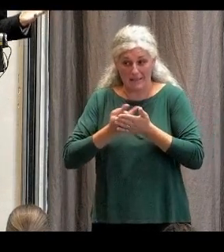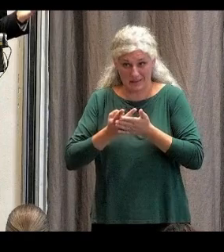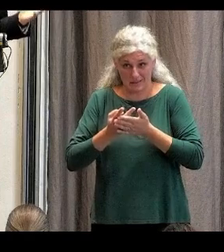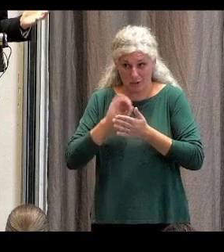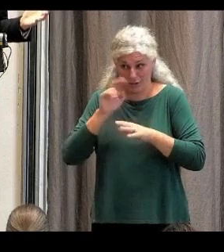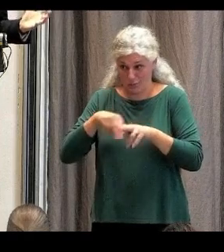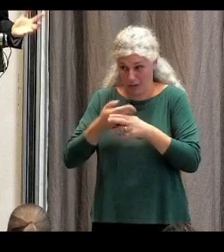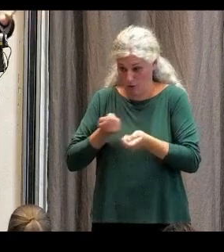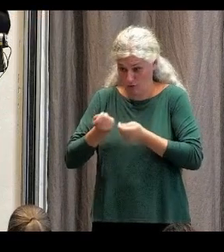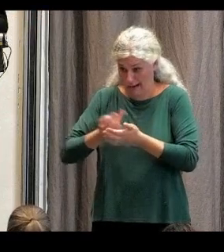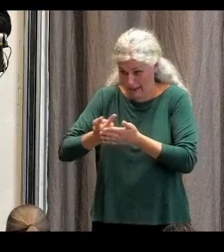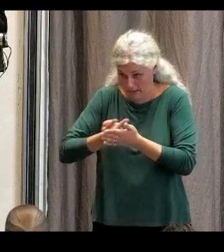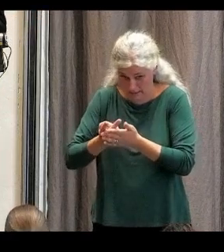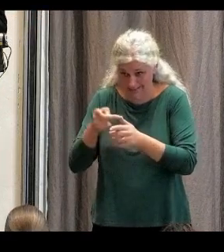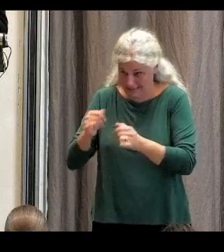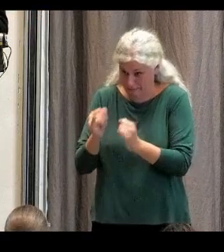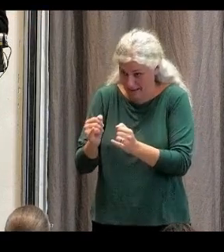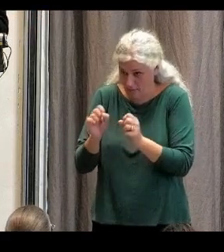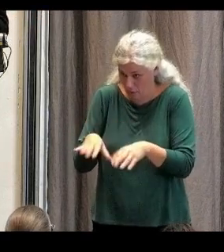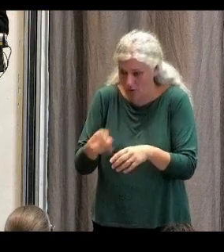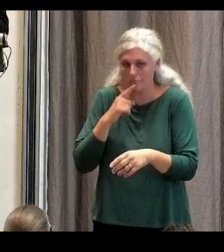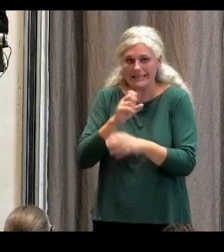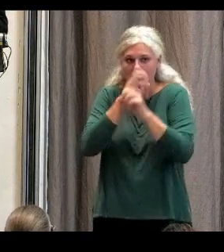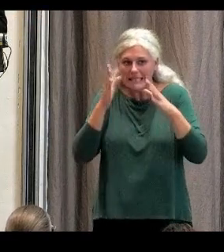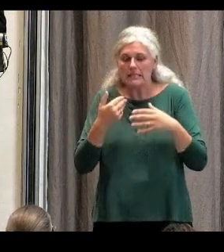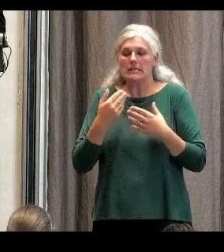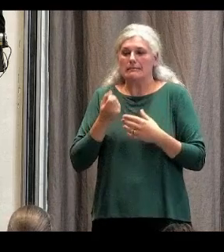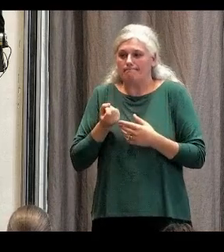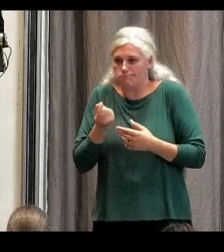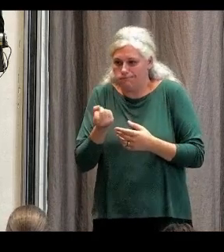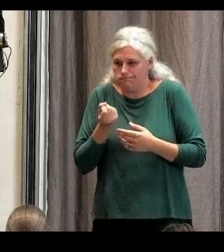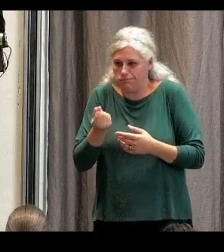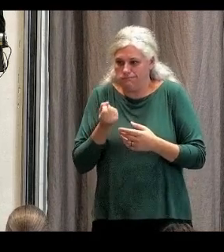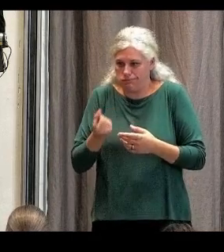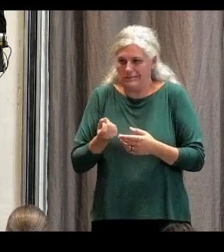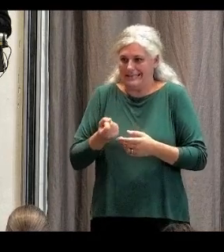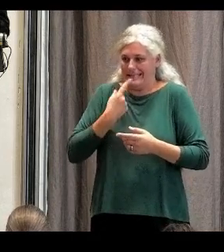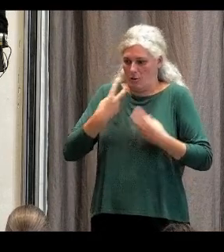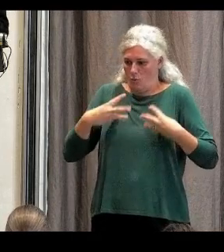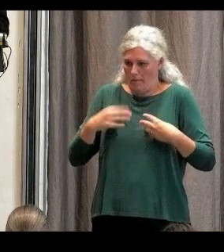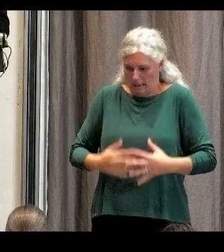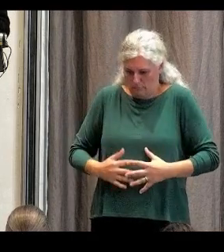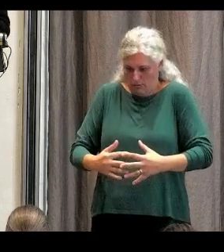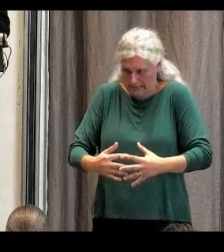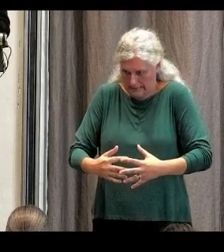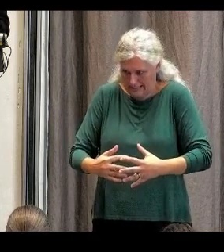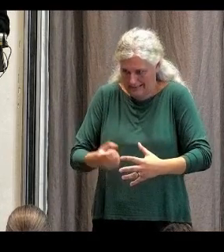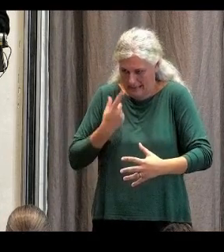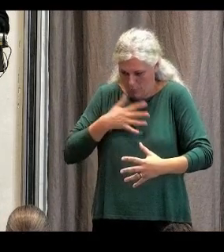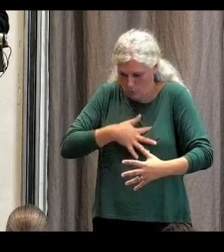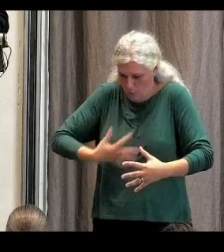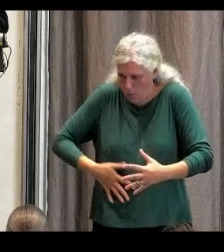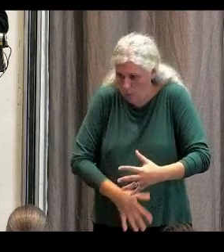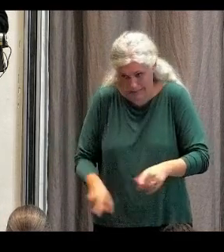epilepsy is a bad thing, but clearly exposing babies to medications in utero is